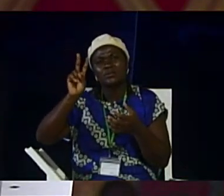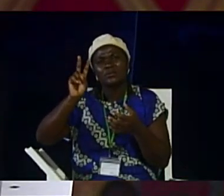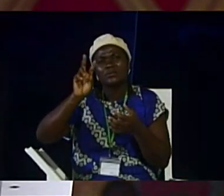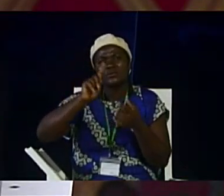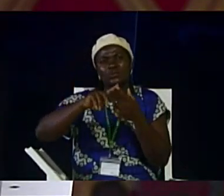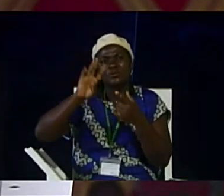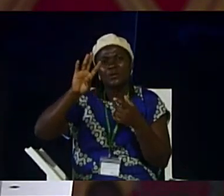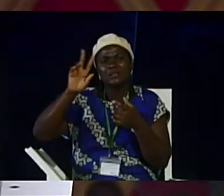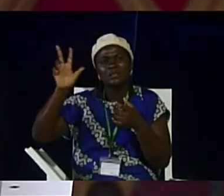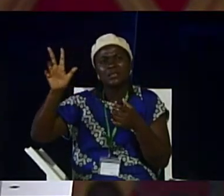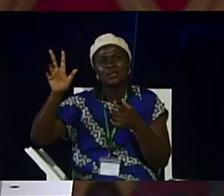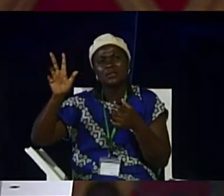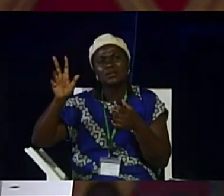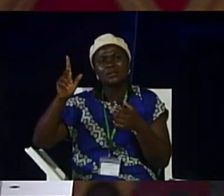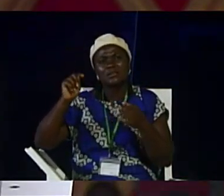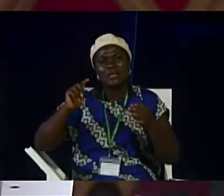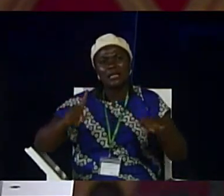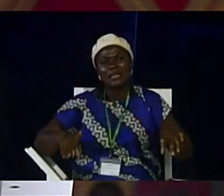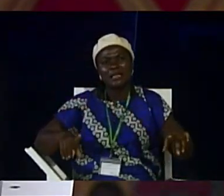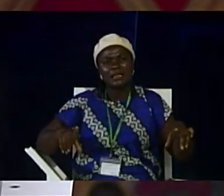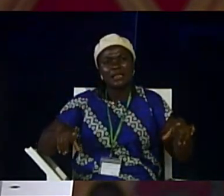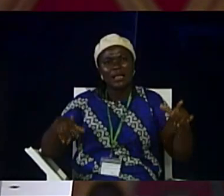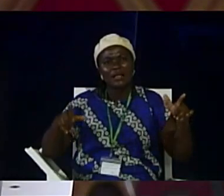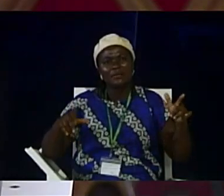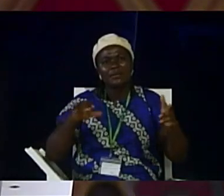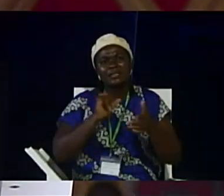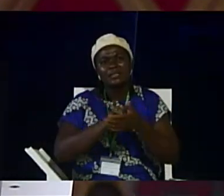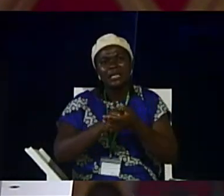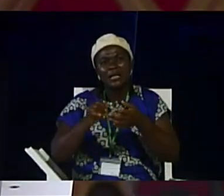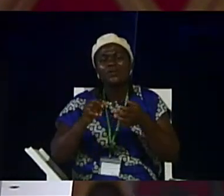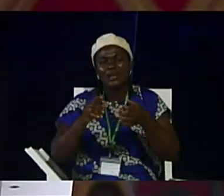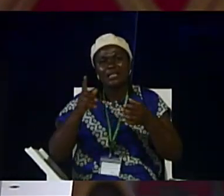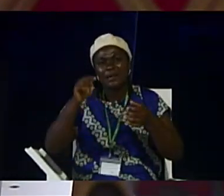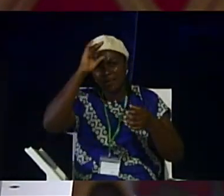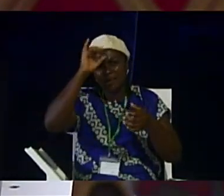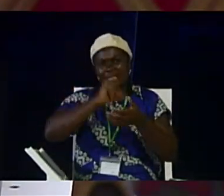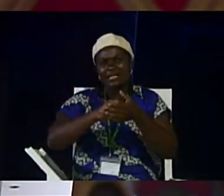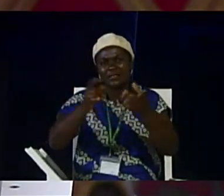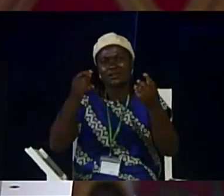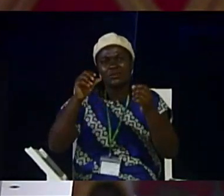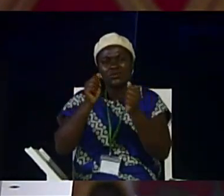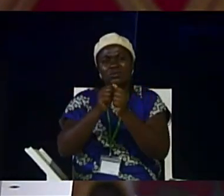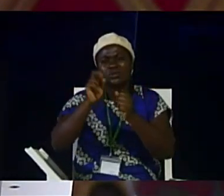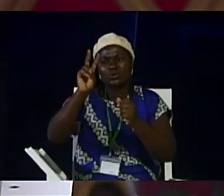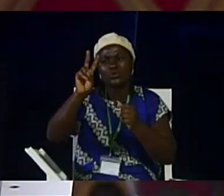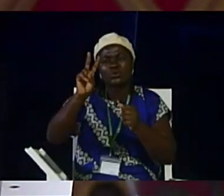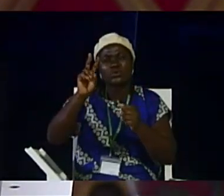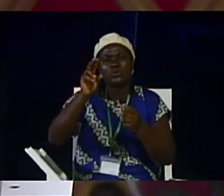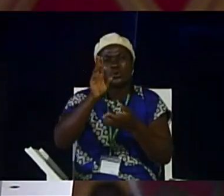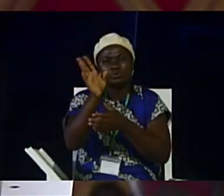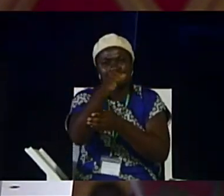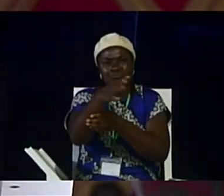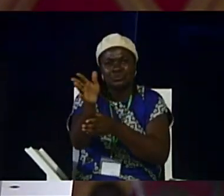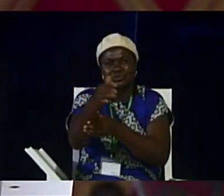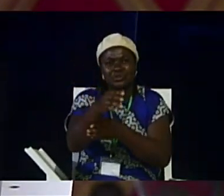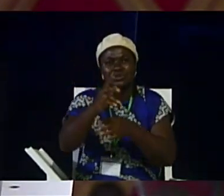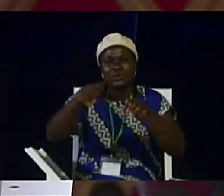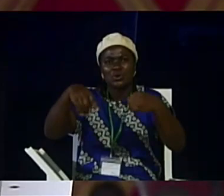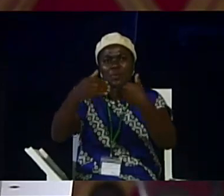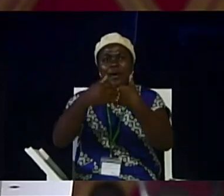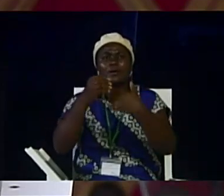43, the lad that came with just two fish and five loaves went back home with